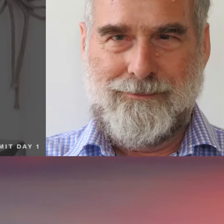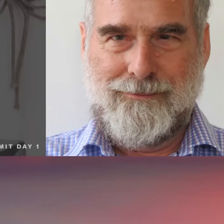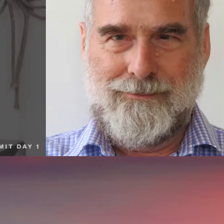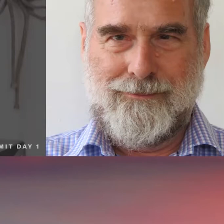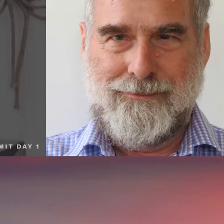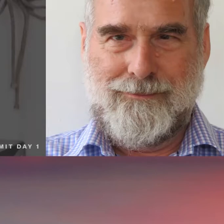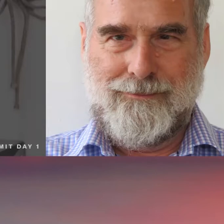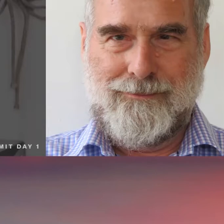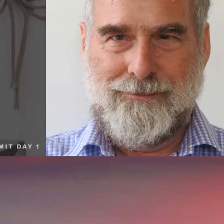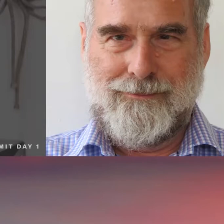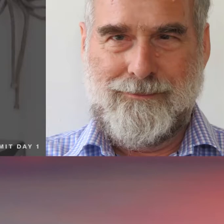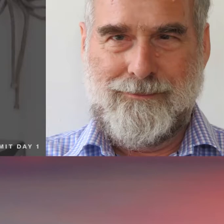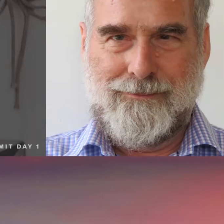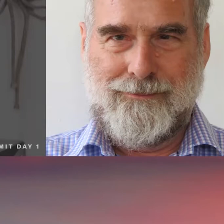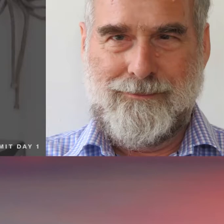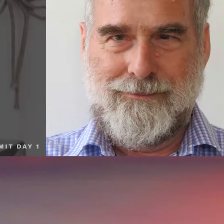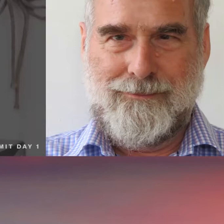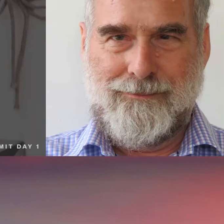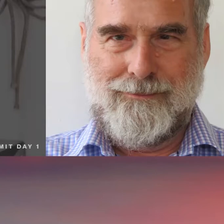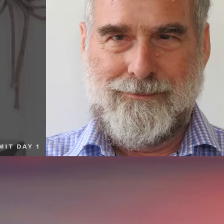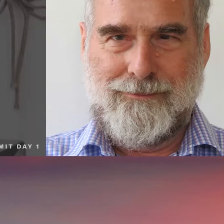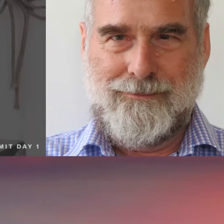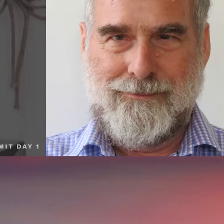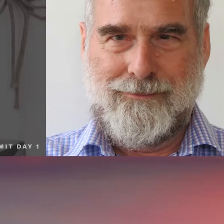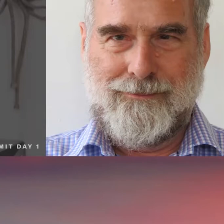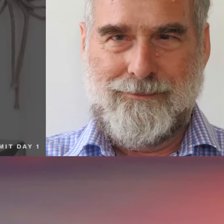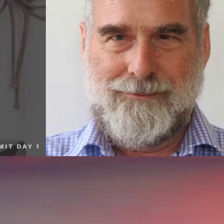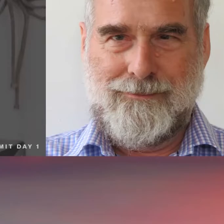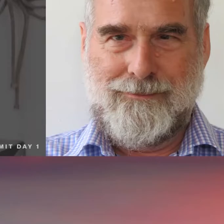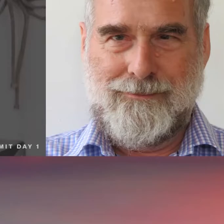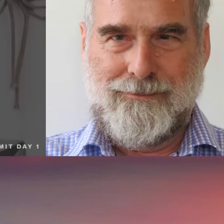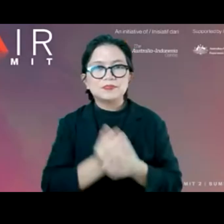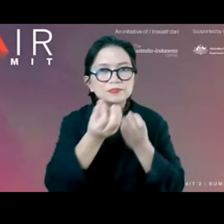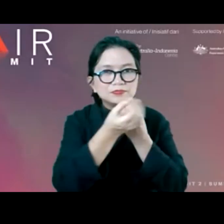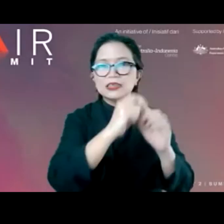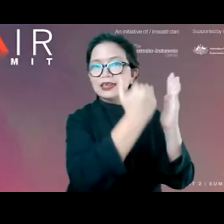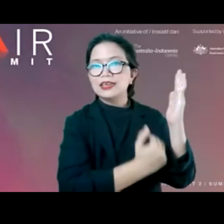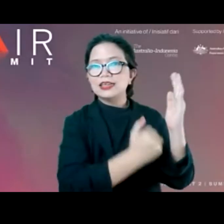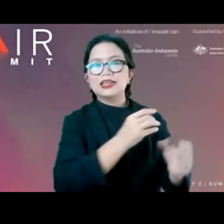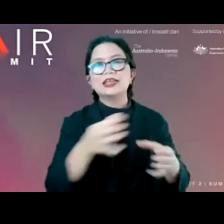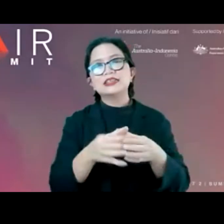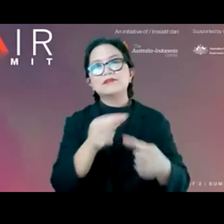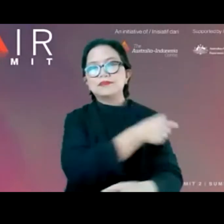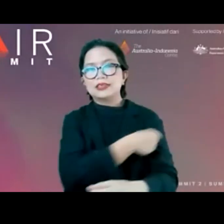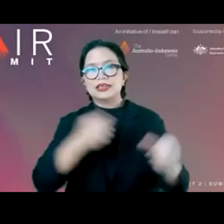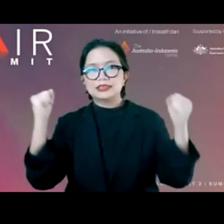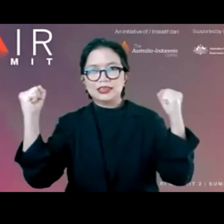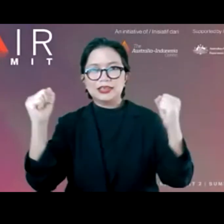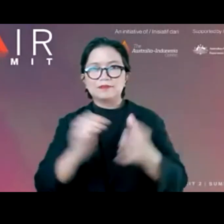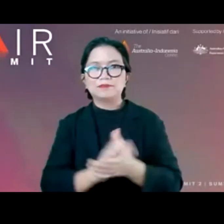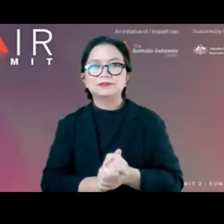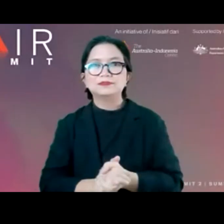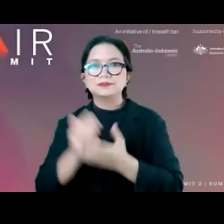messaging is something that he is very much across in his role. So thank you very much, John, for being